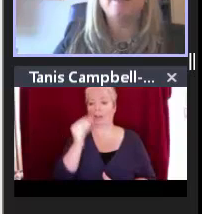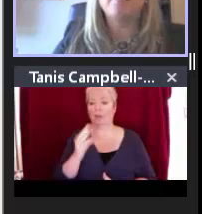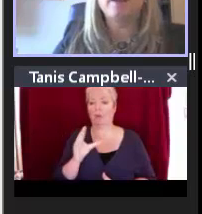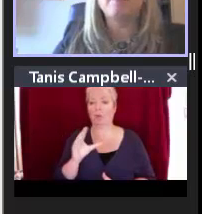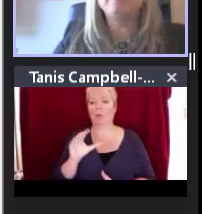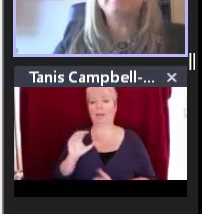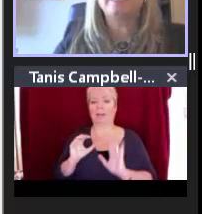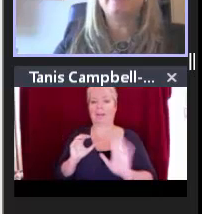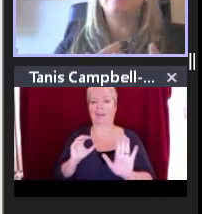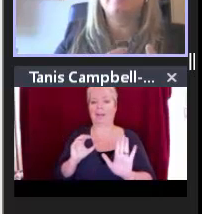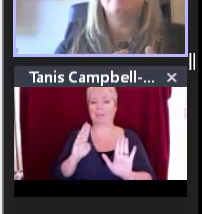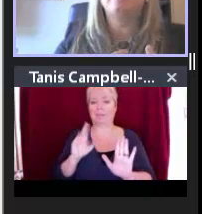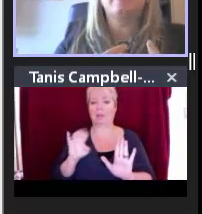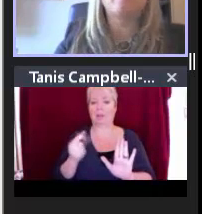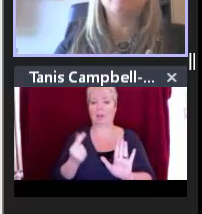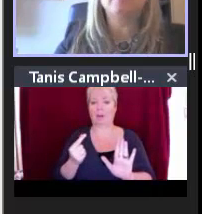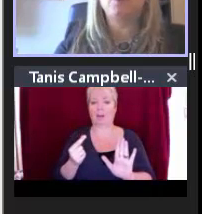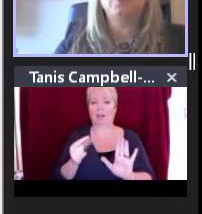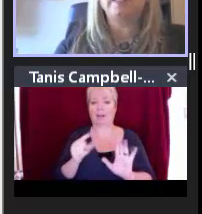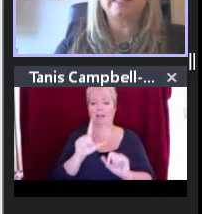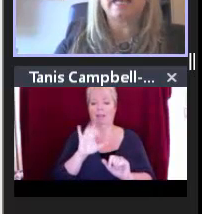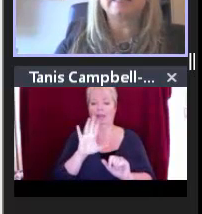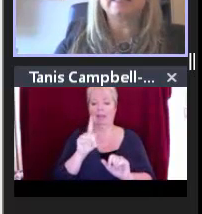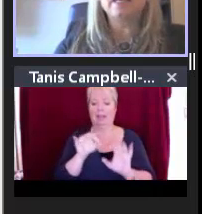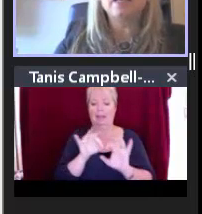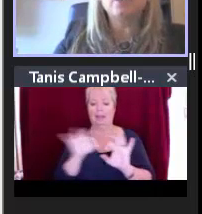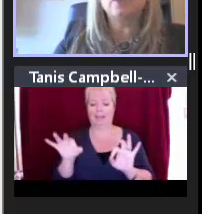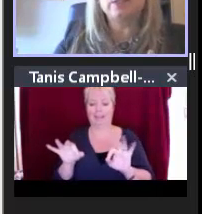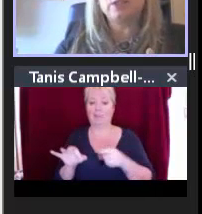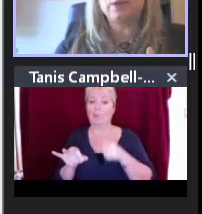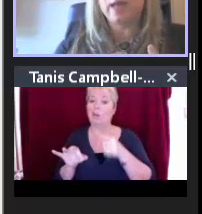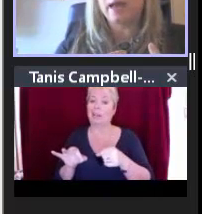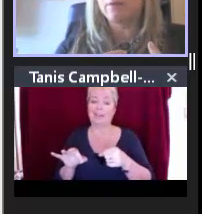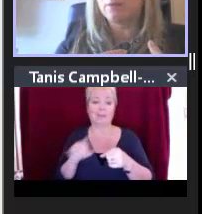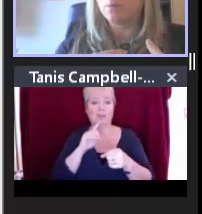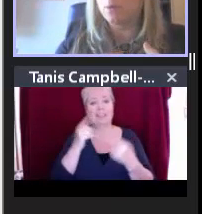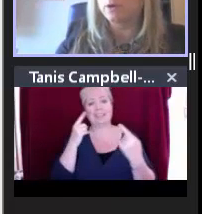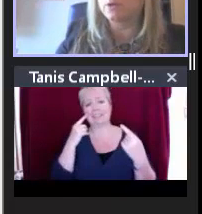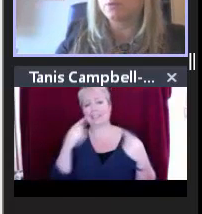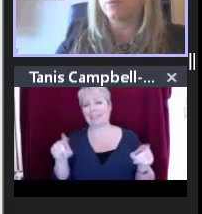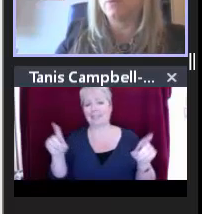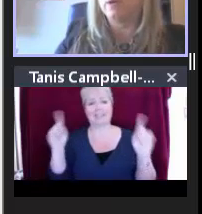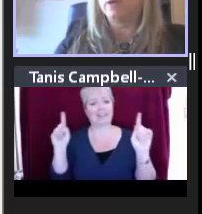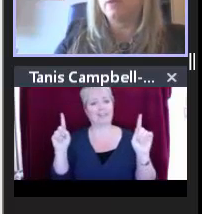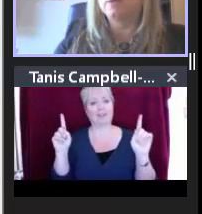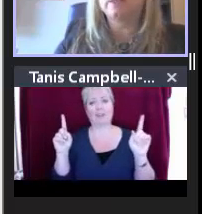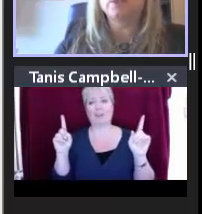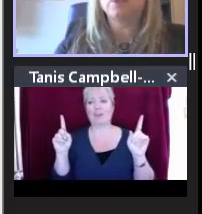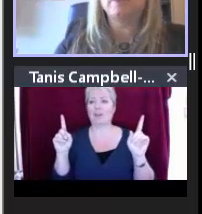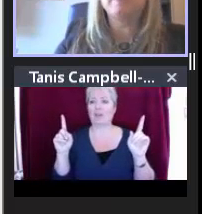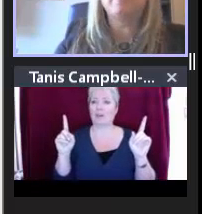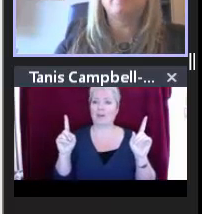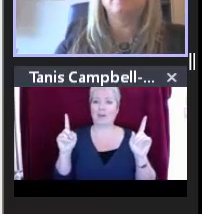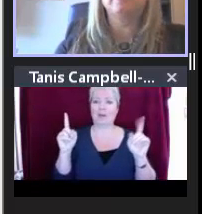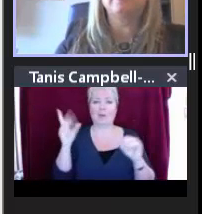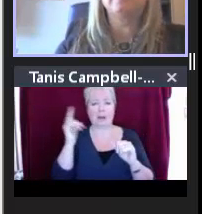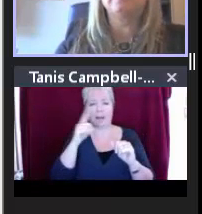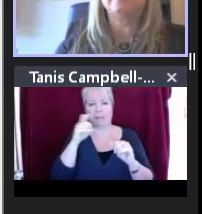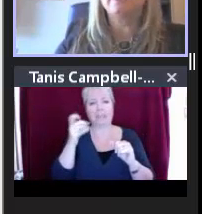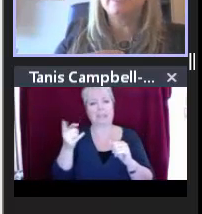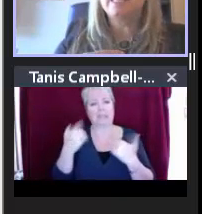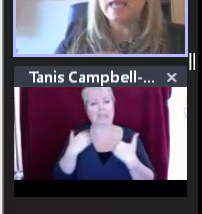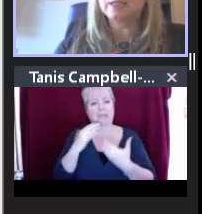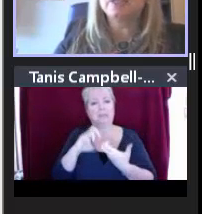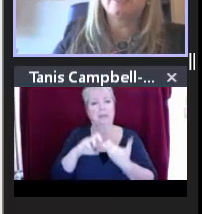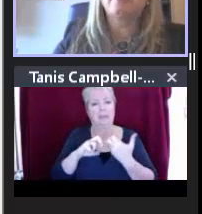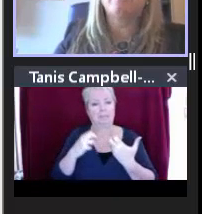read. But I would say that Cameron's a huge success, just to have worked through those extreme